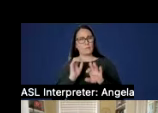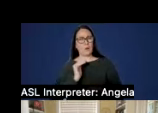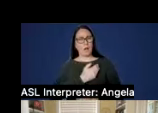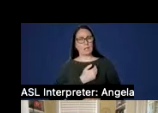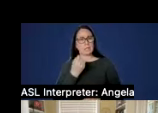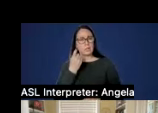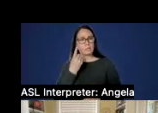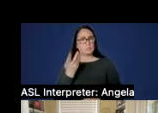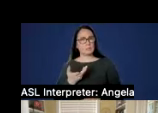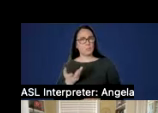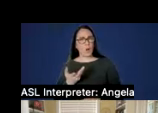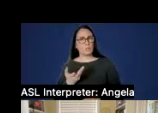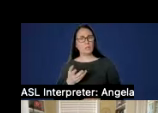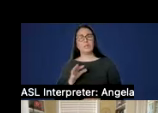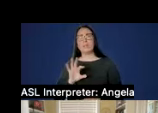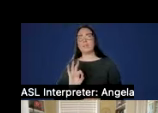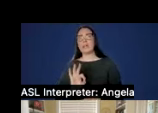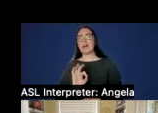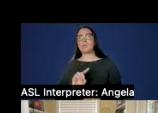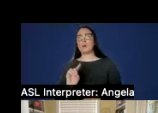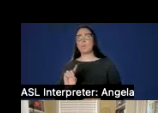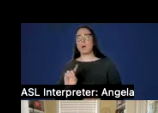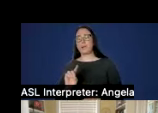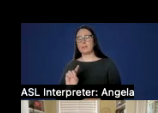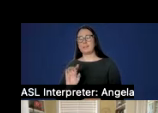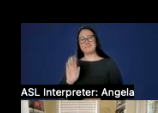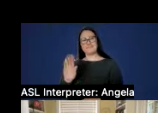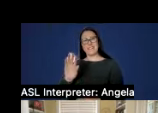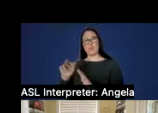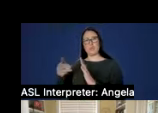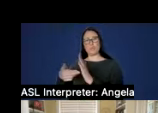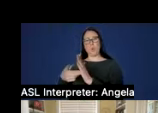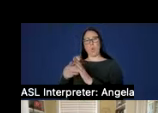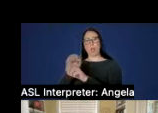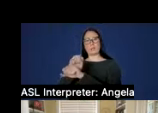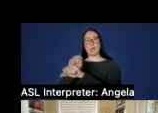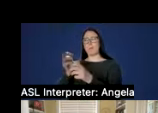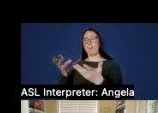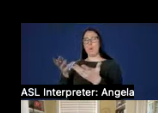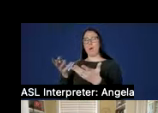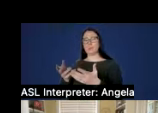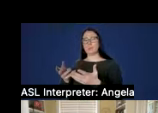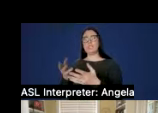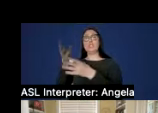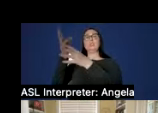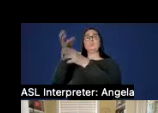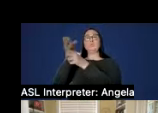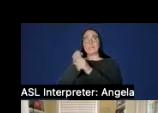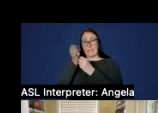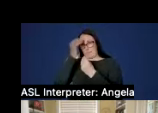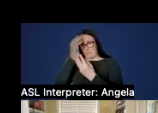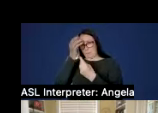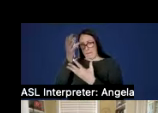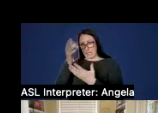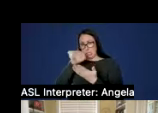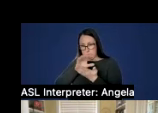the 911 operator, their job is to dispatch, right? To take in information and to dispatch. And sometimes